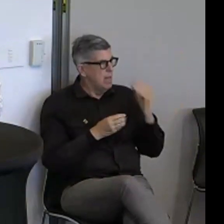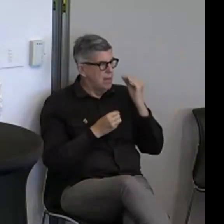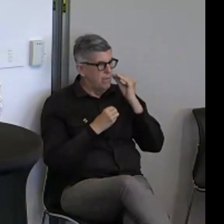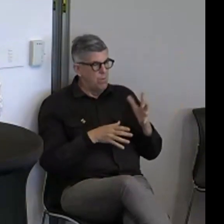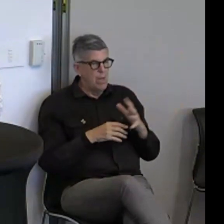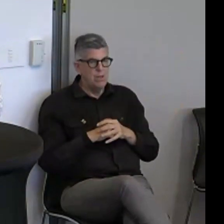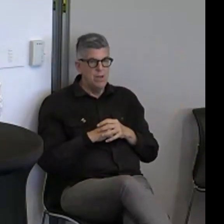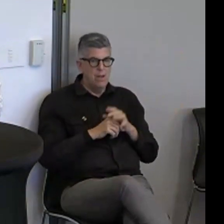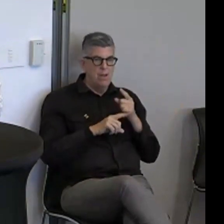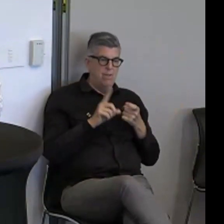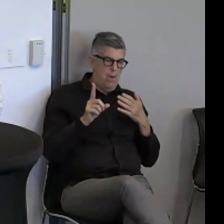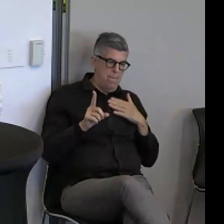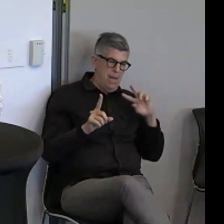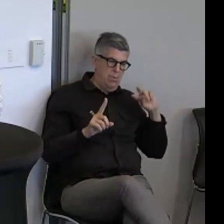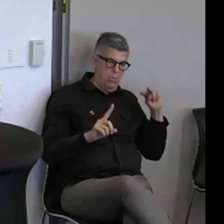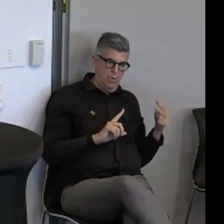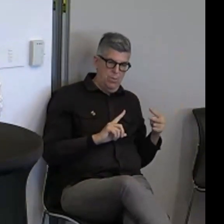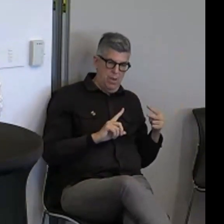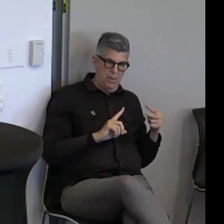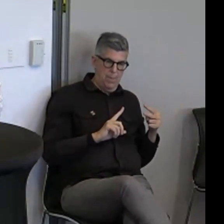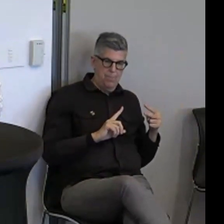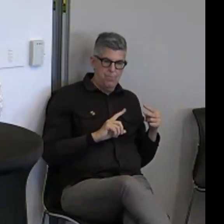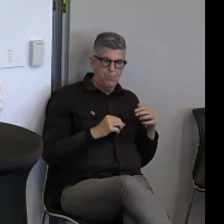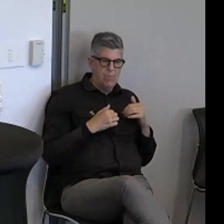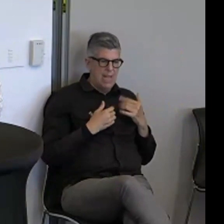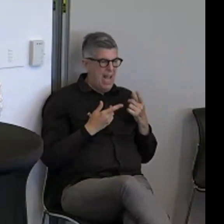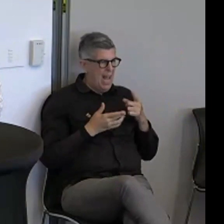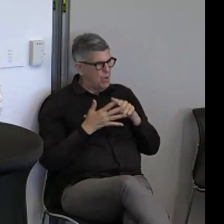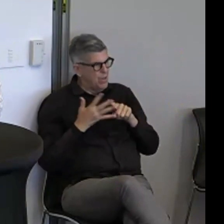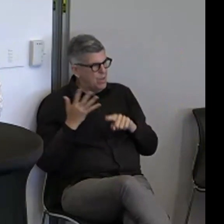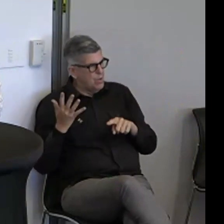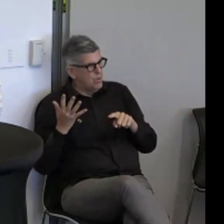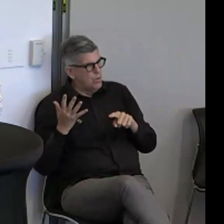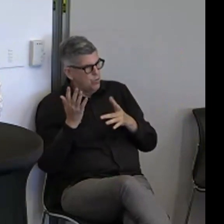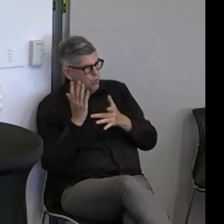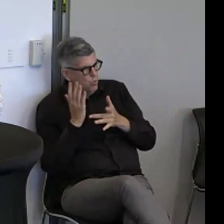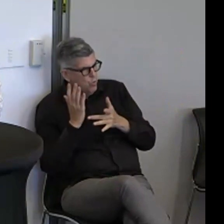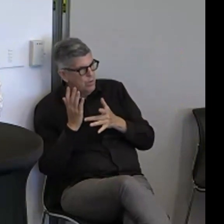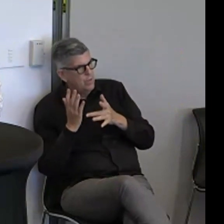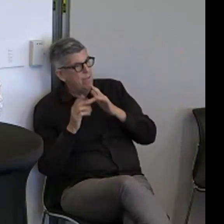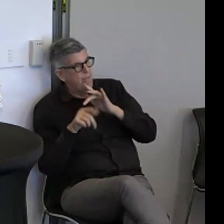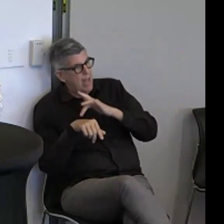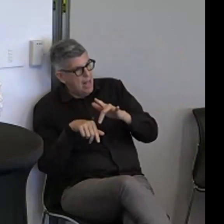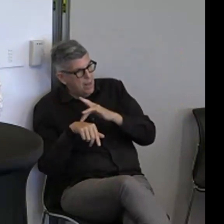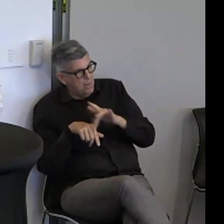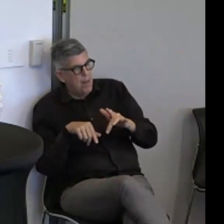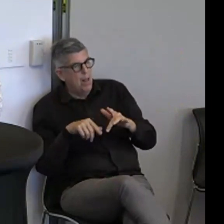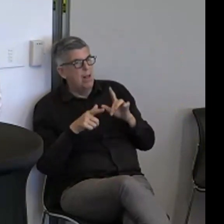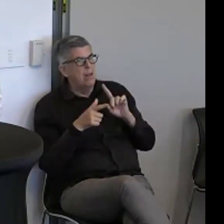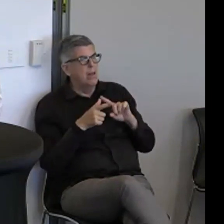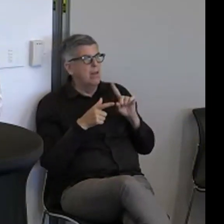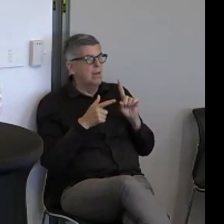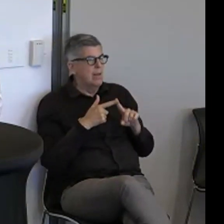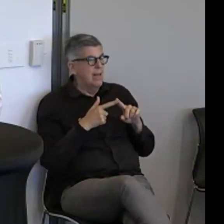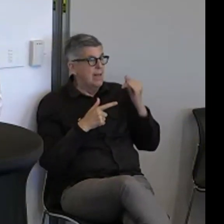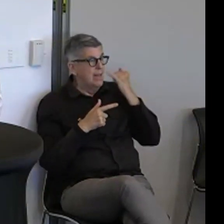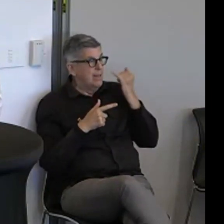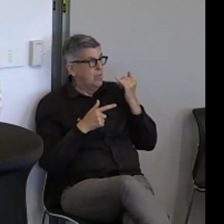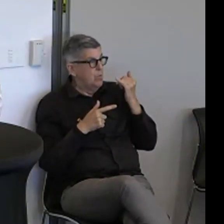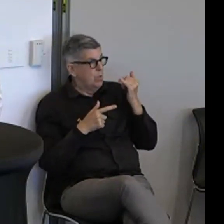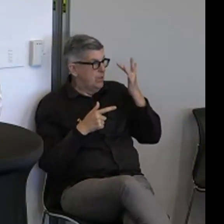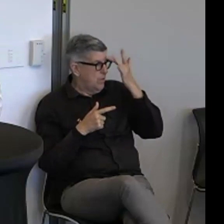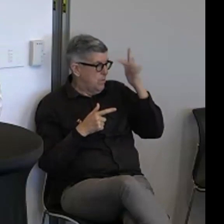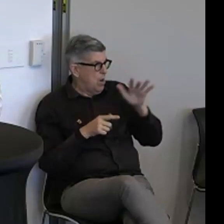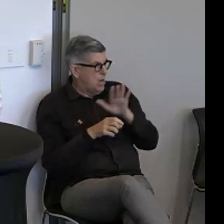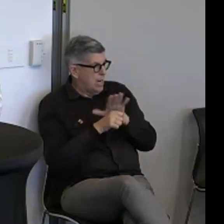from my perspective, how are those tools available? And then if we are savvy enough, we can navigate those.